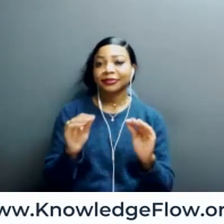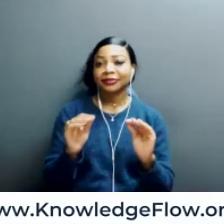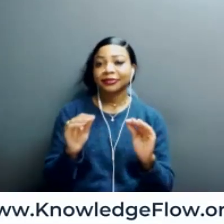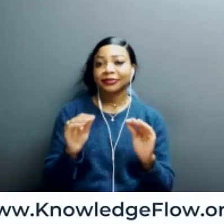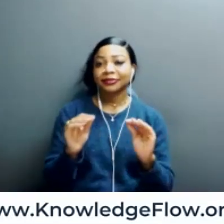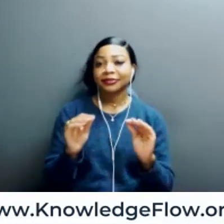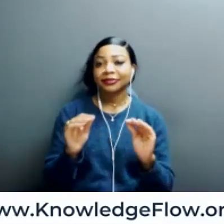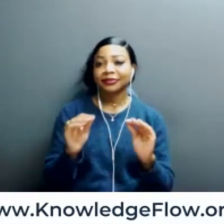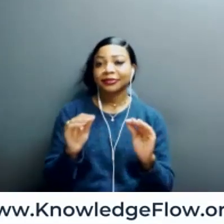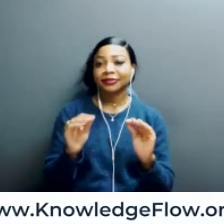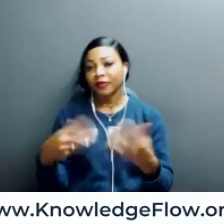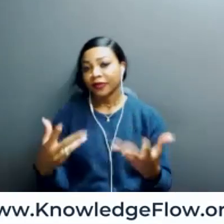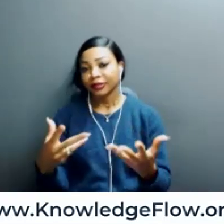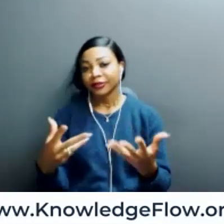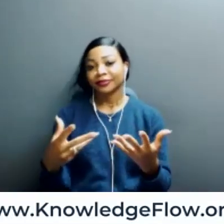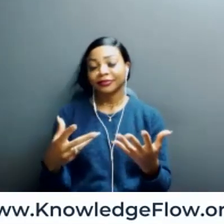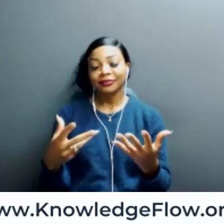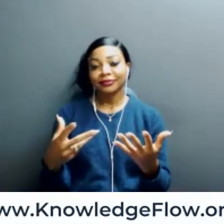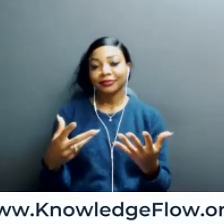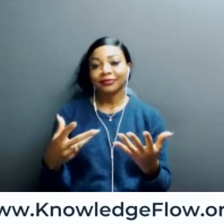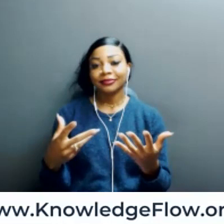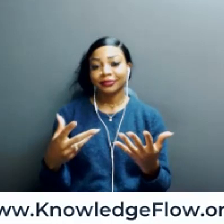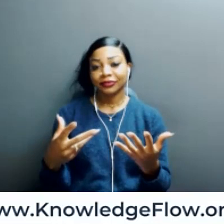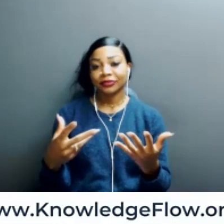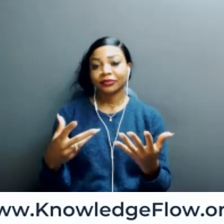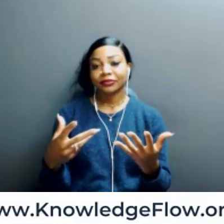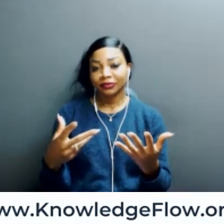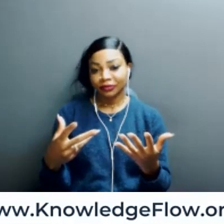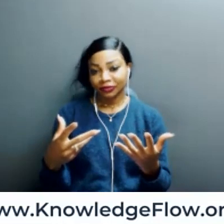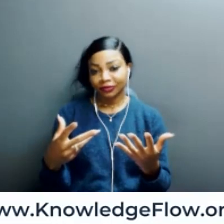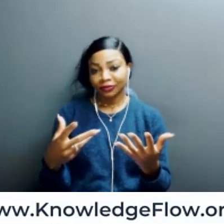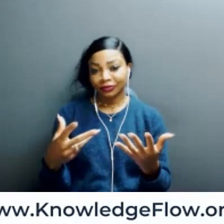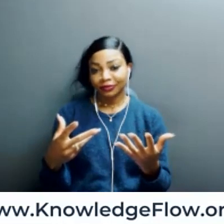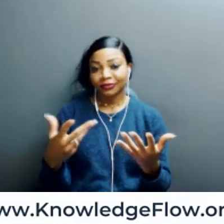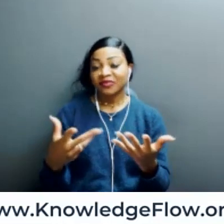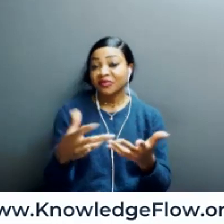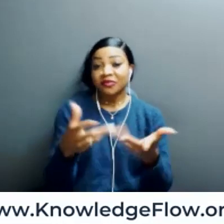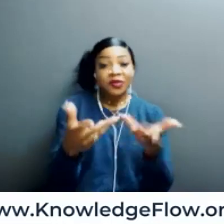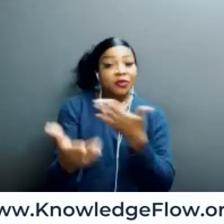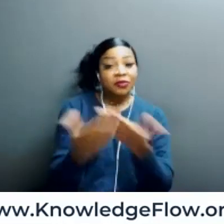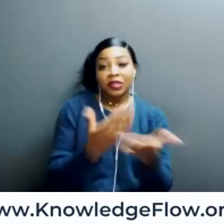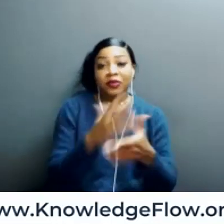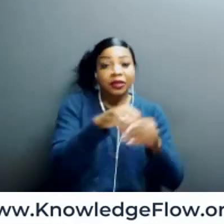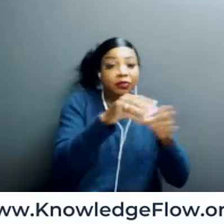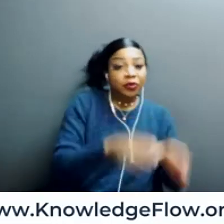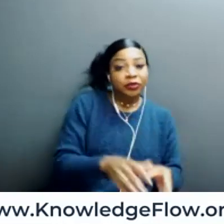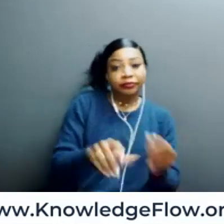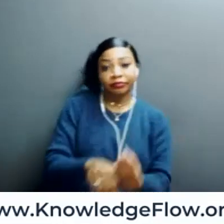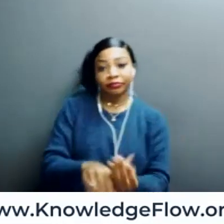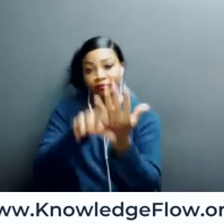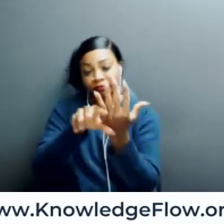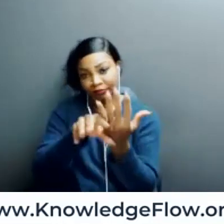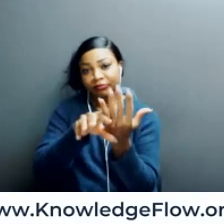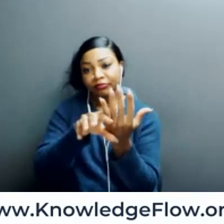um whatever you know whatever's communicated in like an in-person session you know and having opportunities for sort of tangible